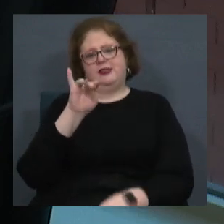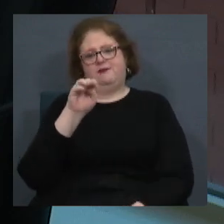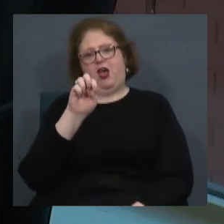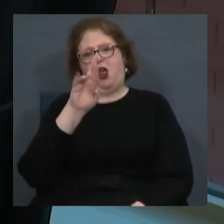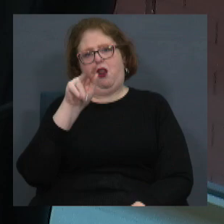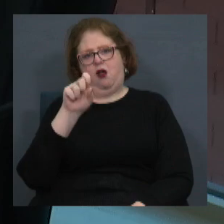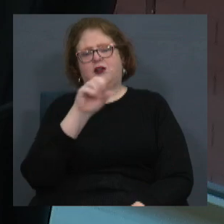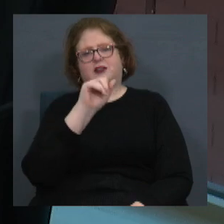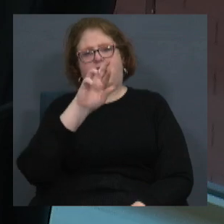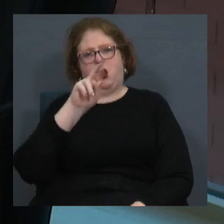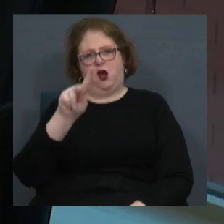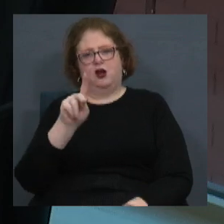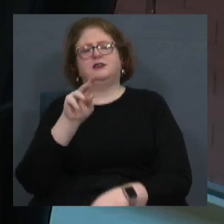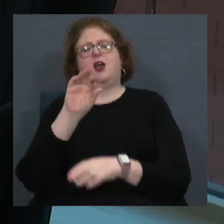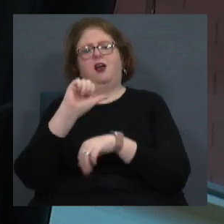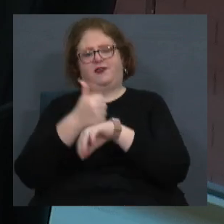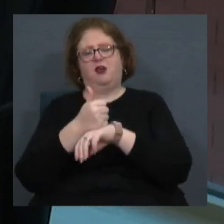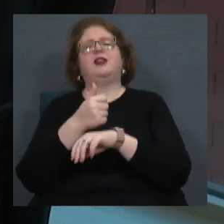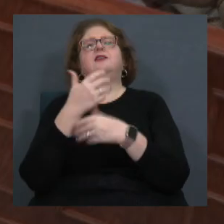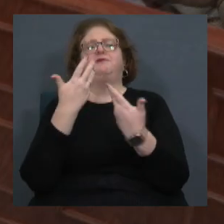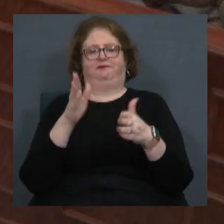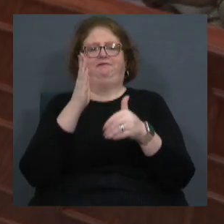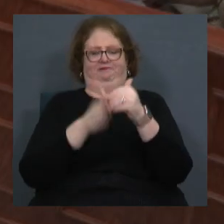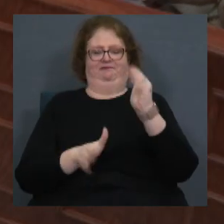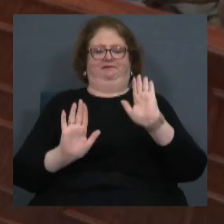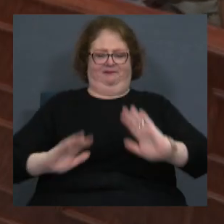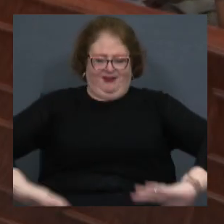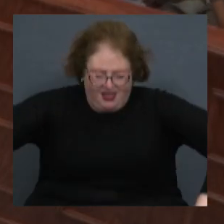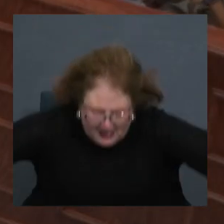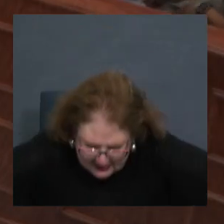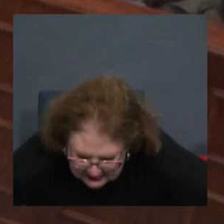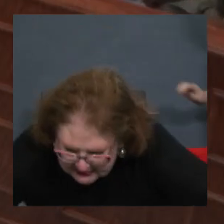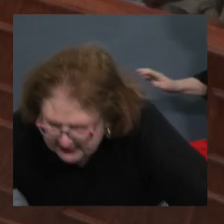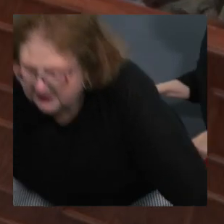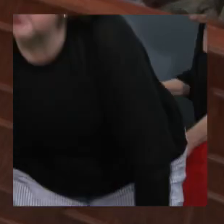Foundation and for other purposes. That concludes the consent agenda.